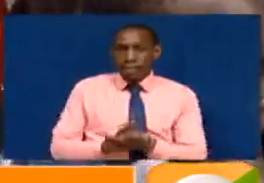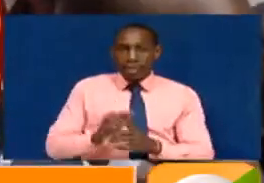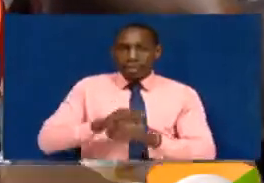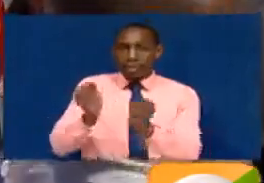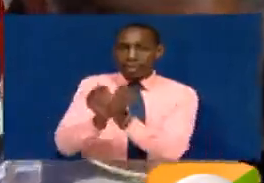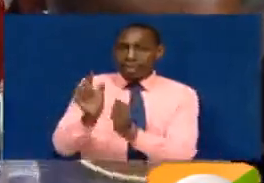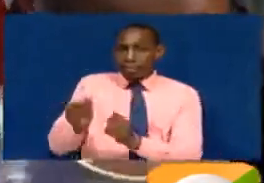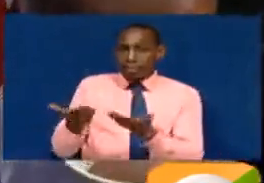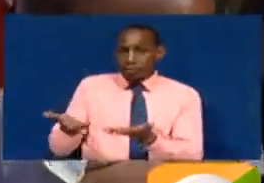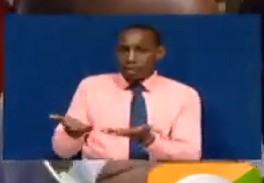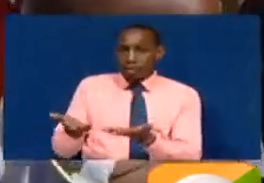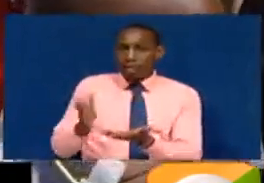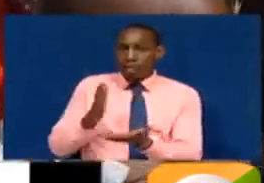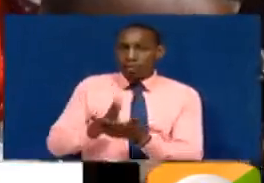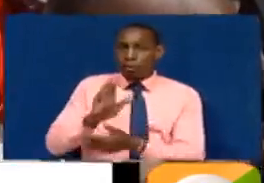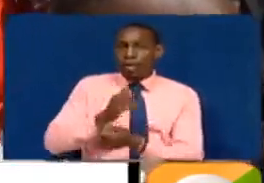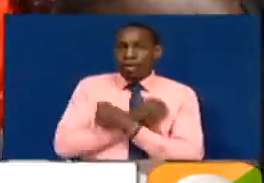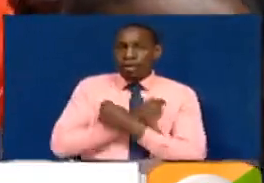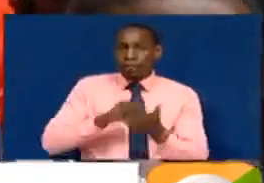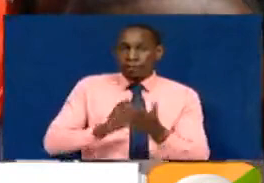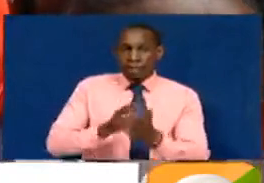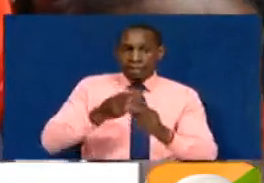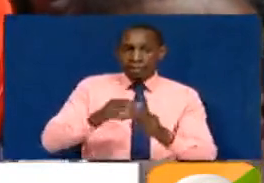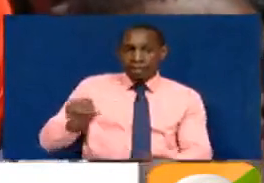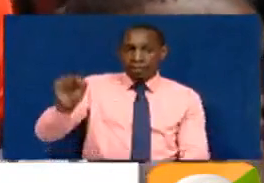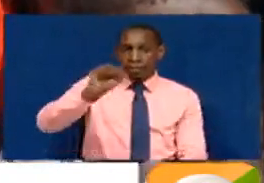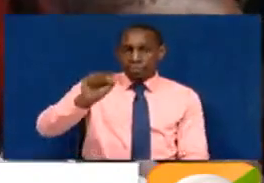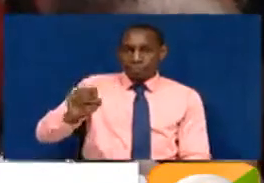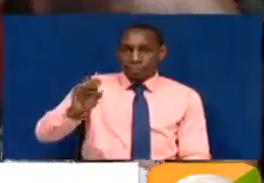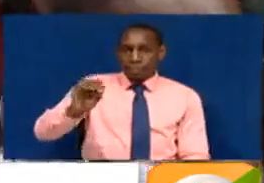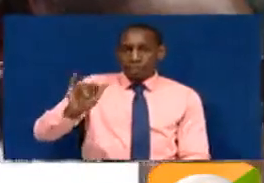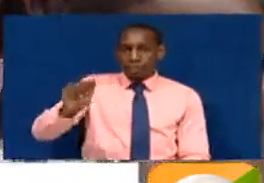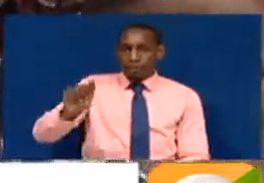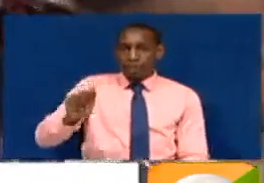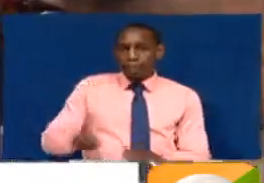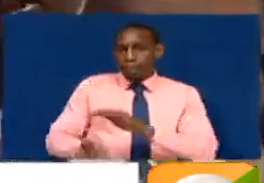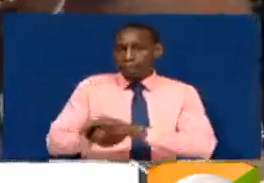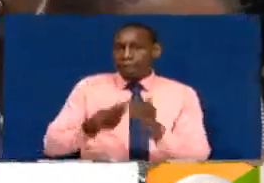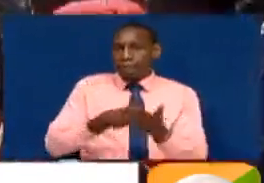mtu hapa, amependa Kenya inaitwa soya. Amependa pesa, wongo.